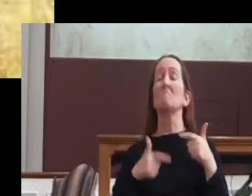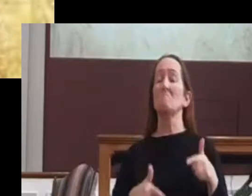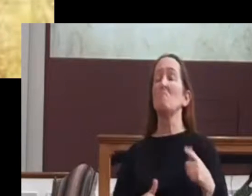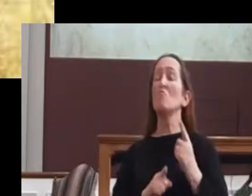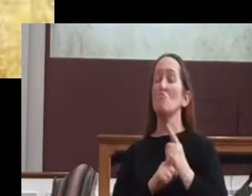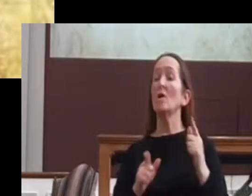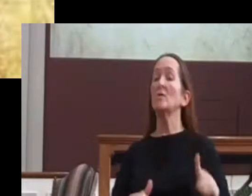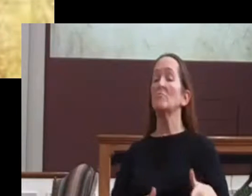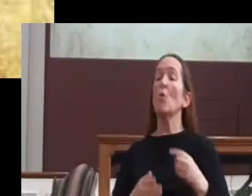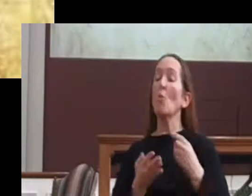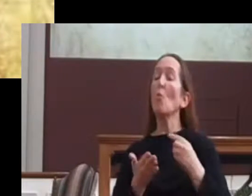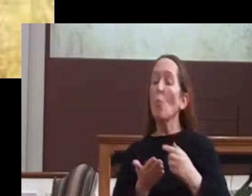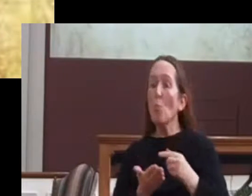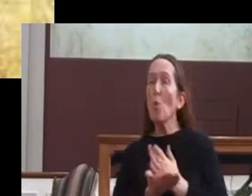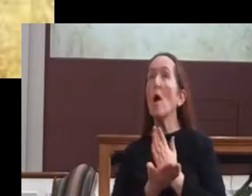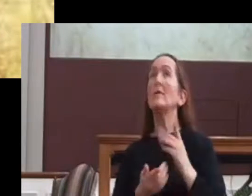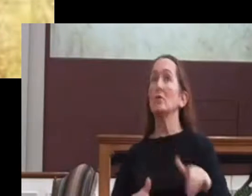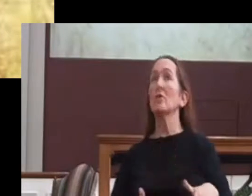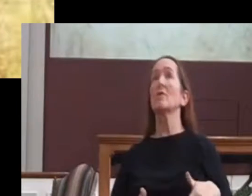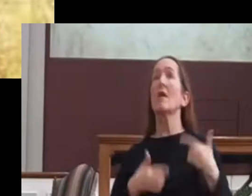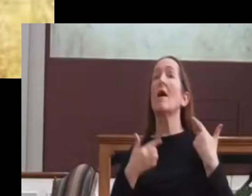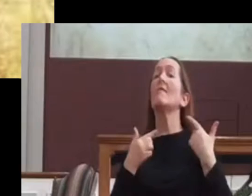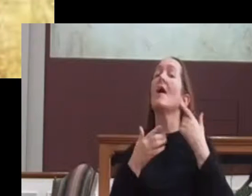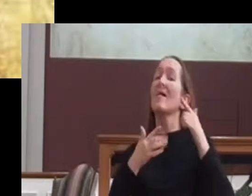A right to life.